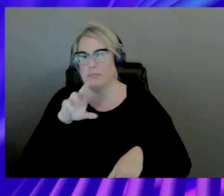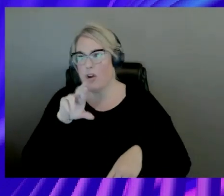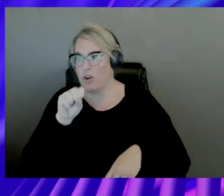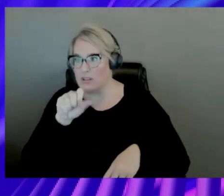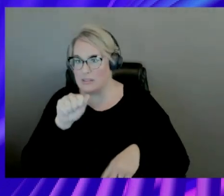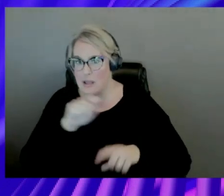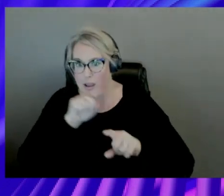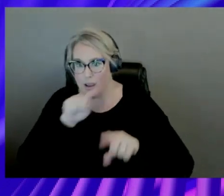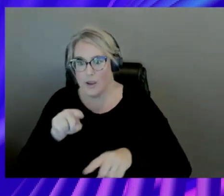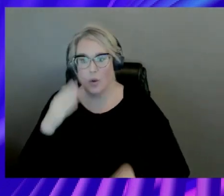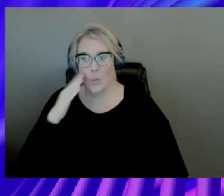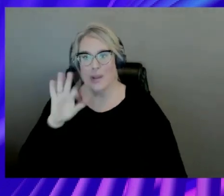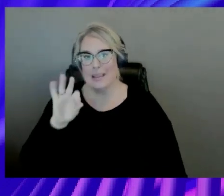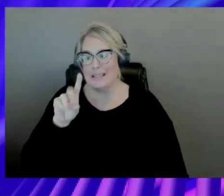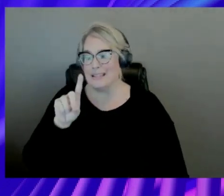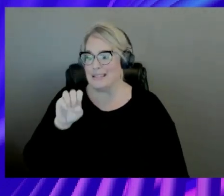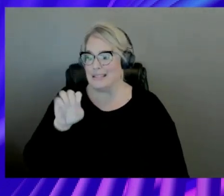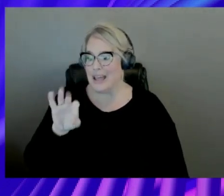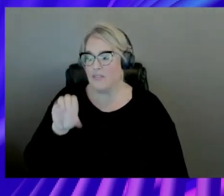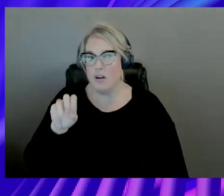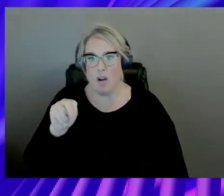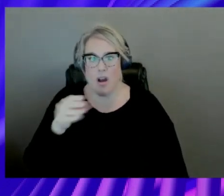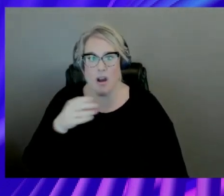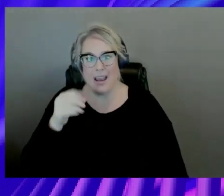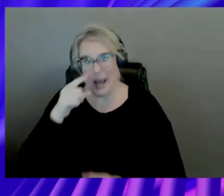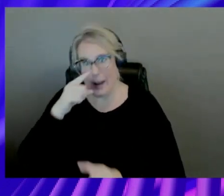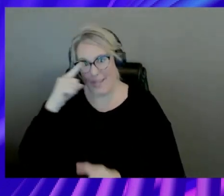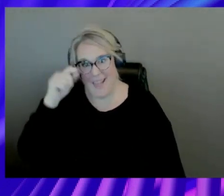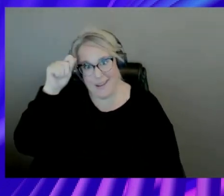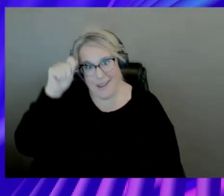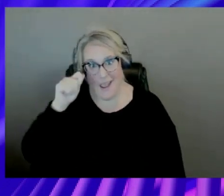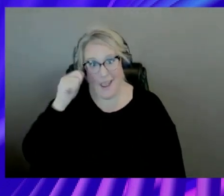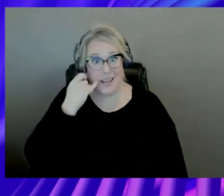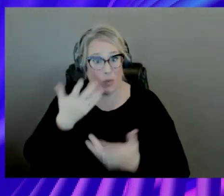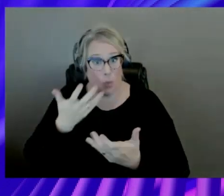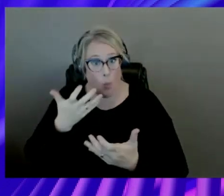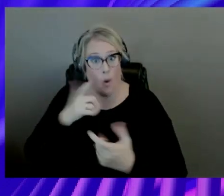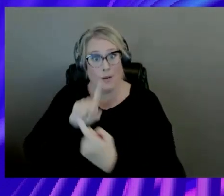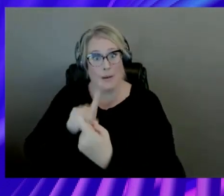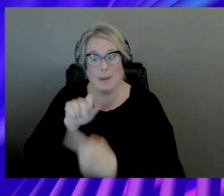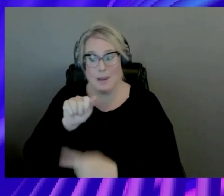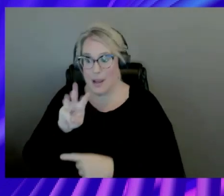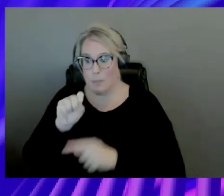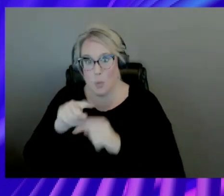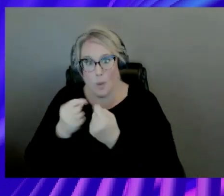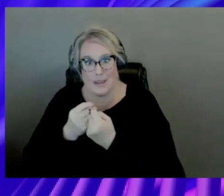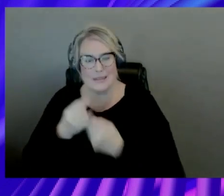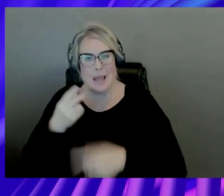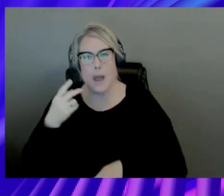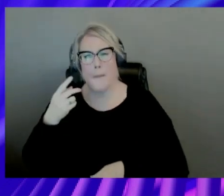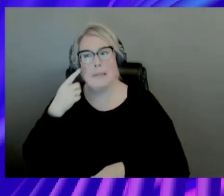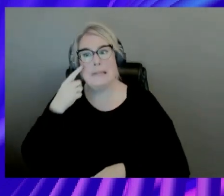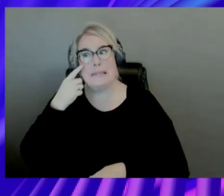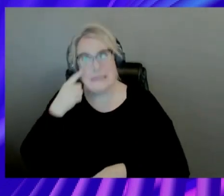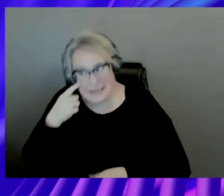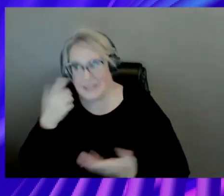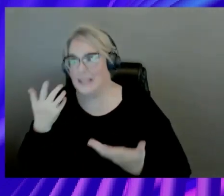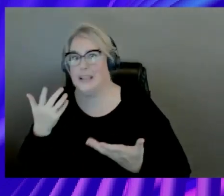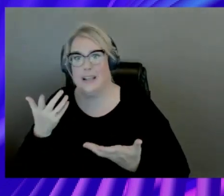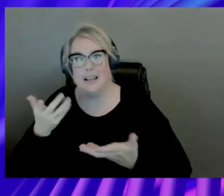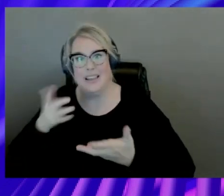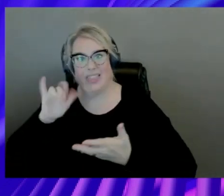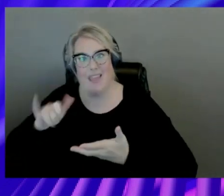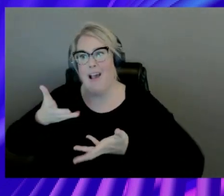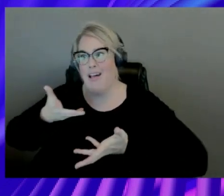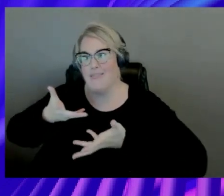CON and Black Hat. So if you'd like to talk to the AWS team and see what it's like to actually collaborate with us